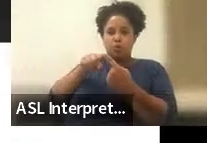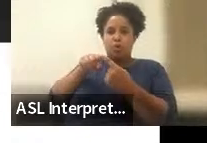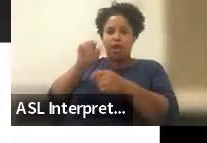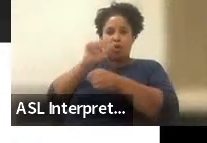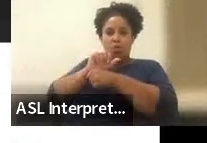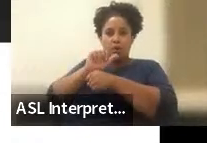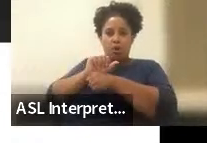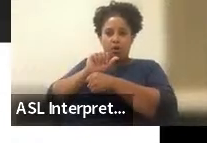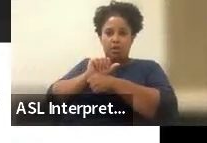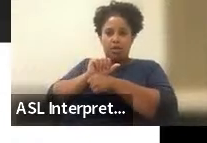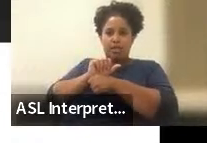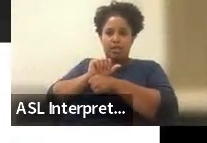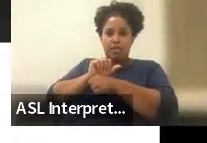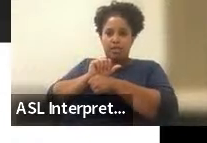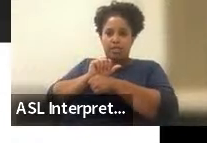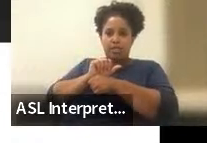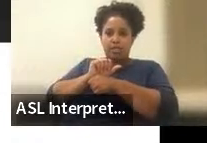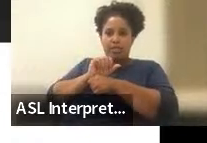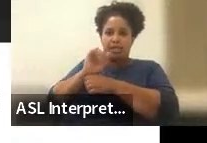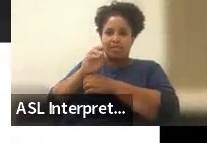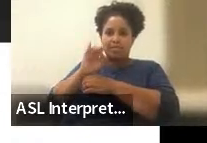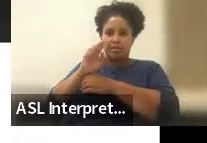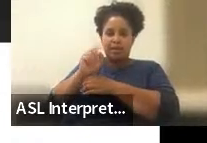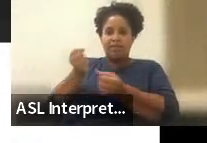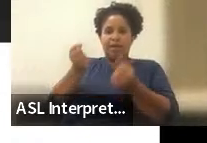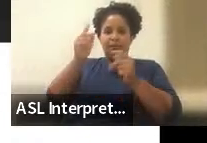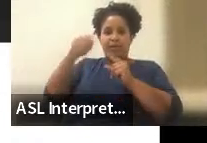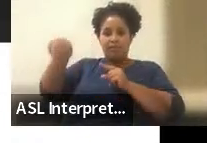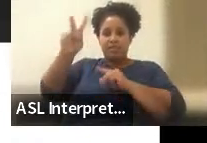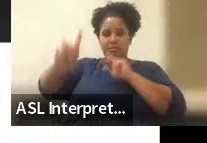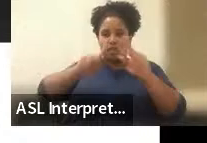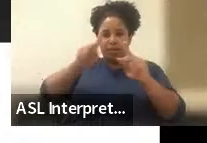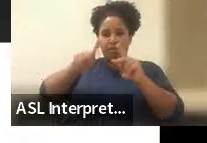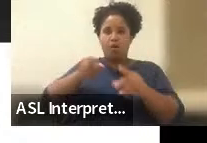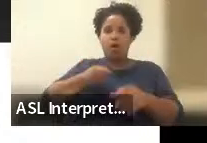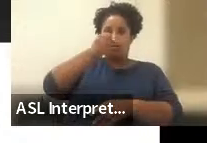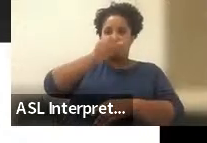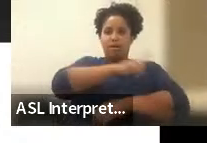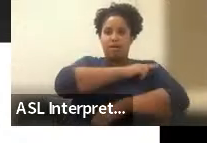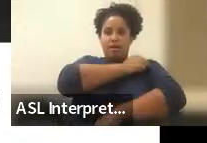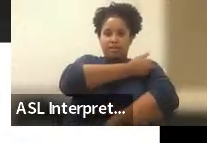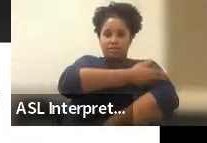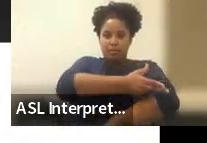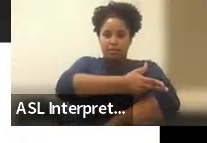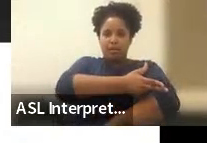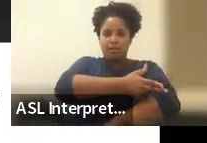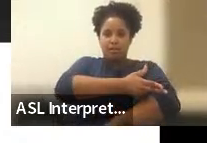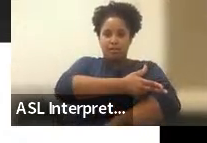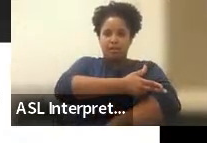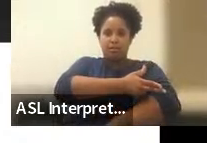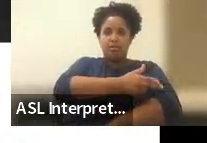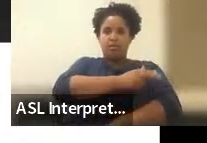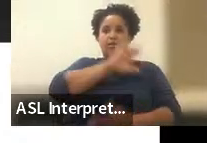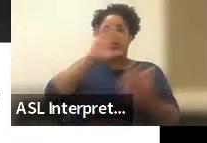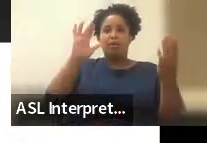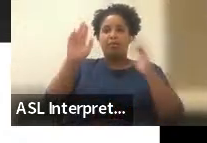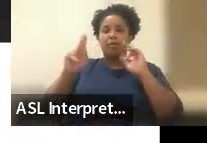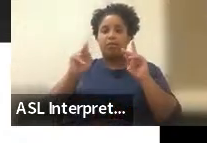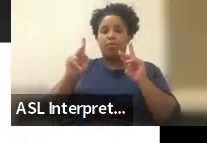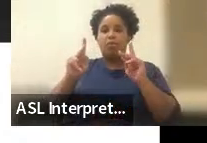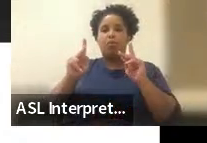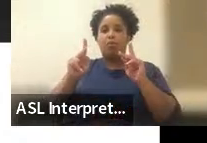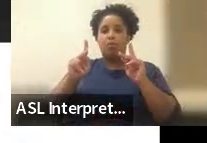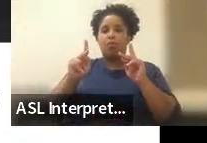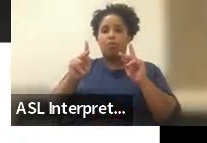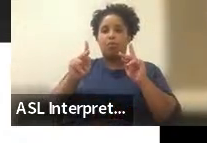estimate of how many of these people are hospitalized with disease due to COVID as opposed to hospitalized for other things